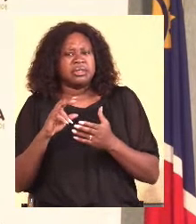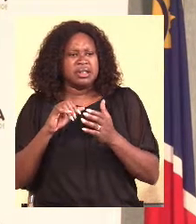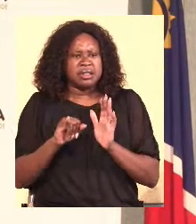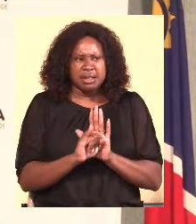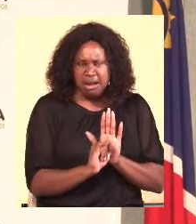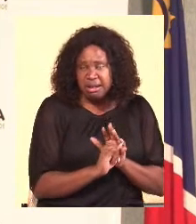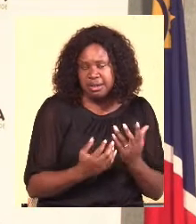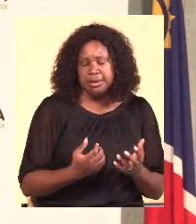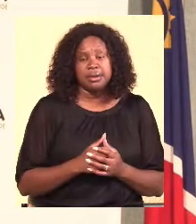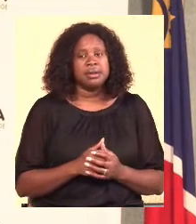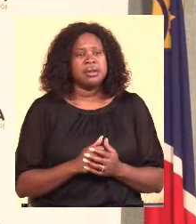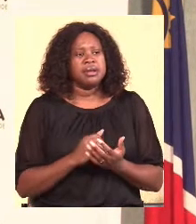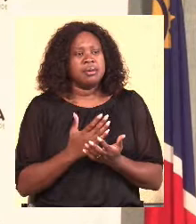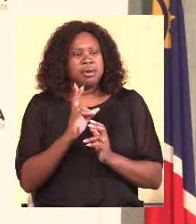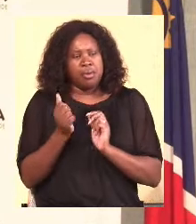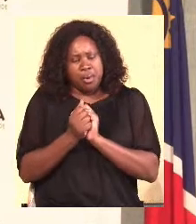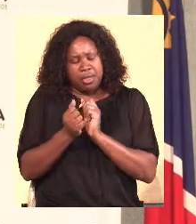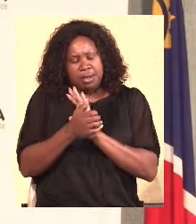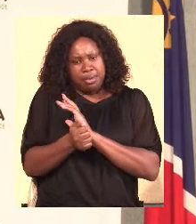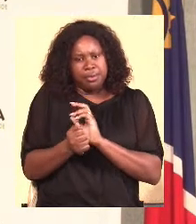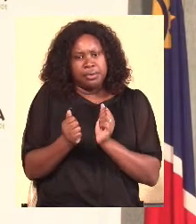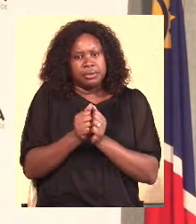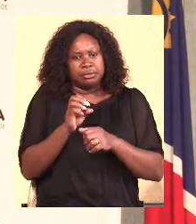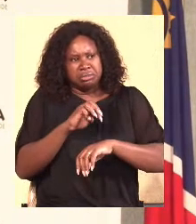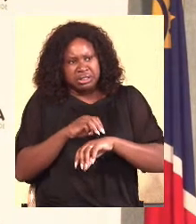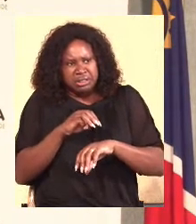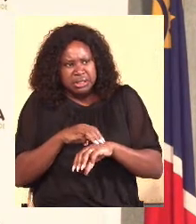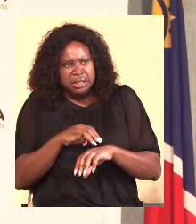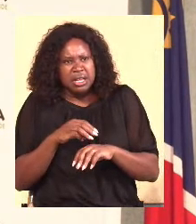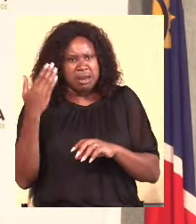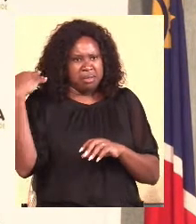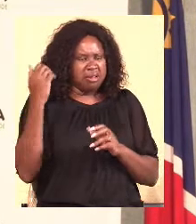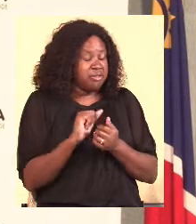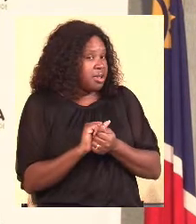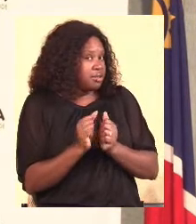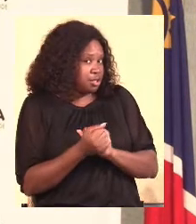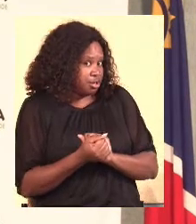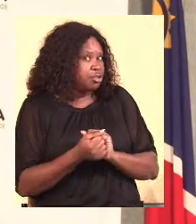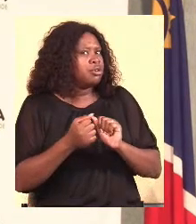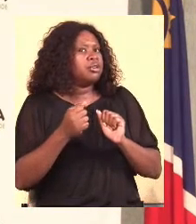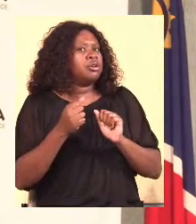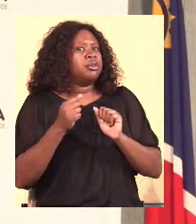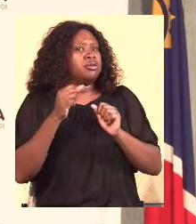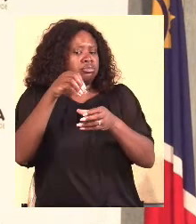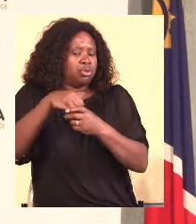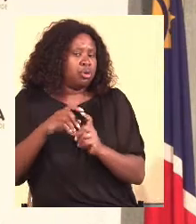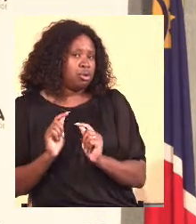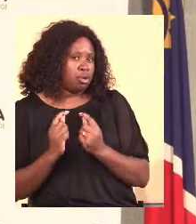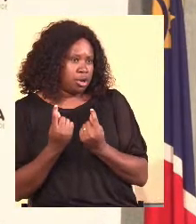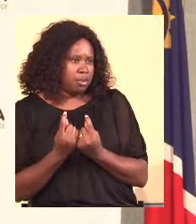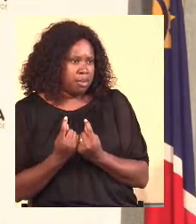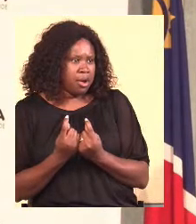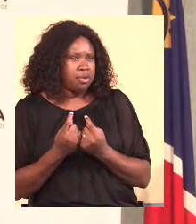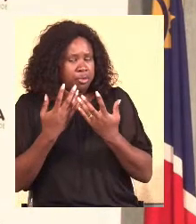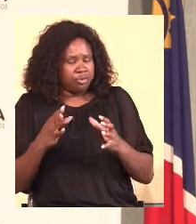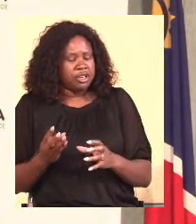It was observed that someone with expertise in medical anthropology and behavior change should be in this team, and we have those as part